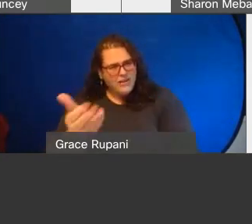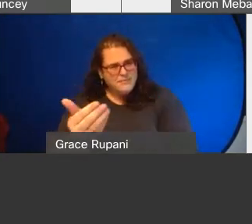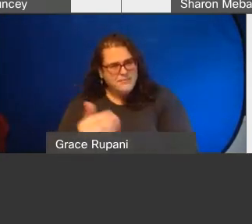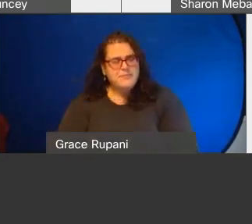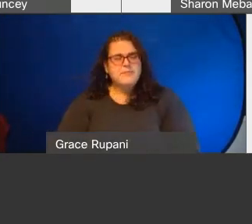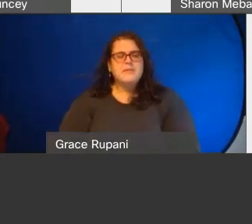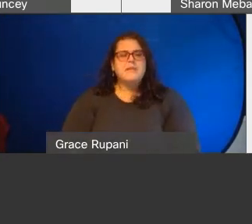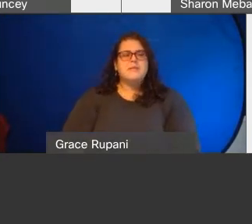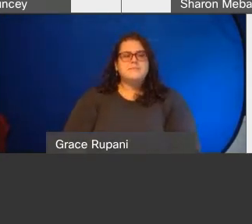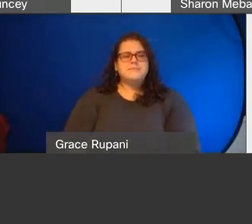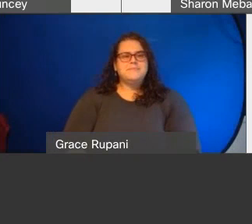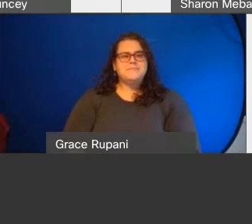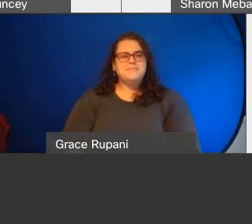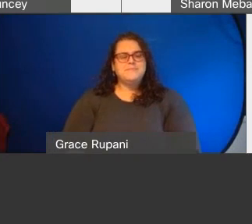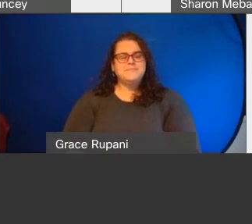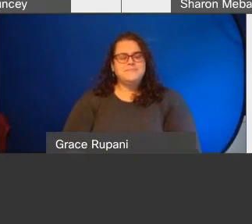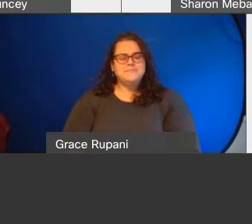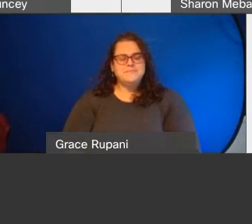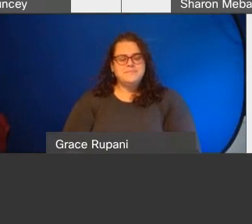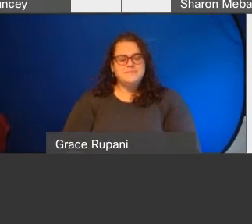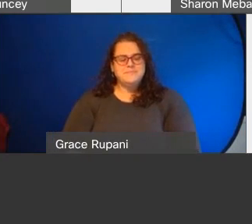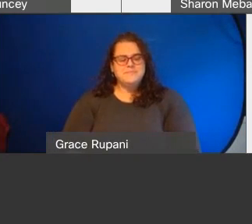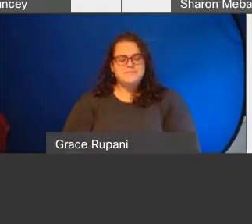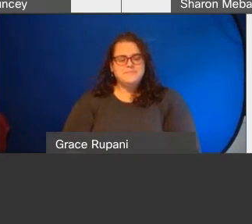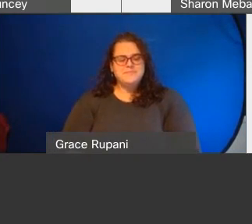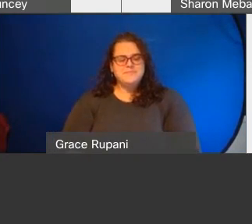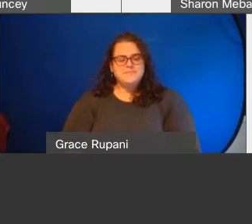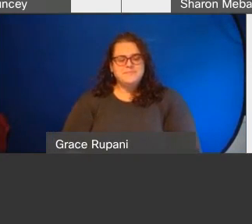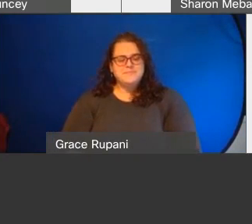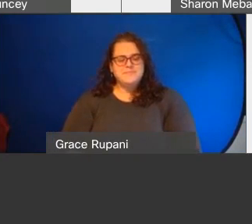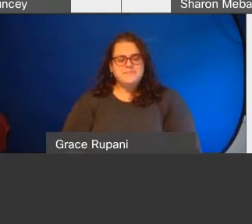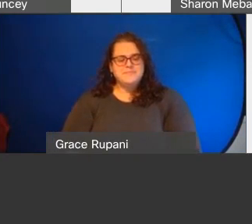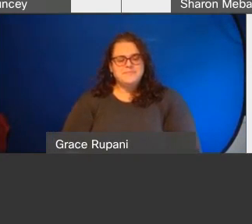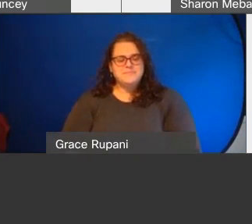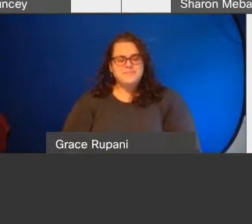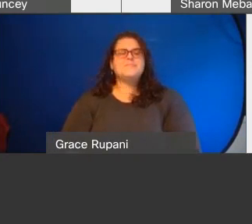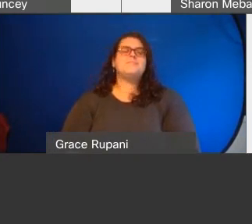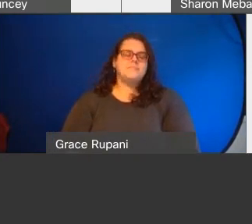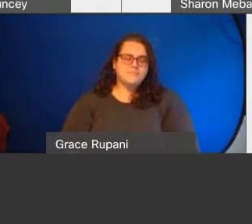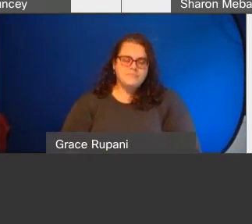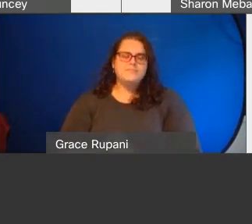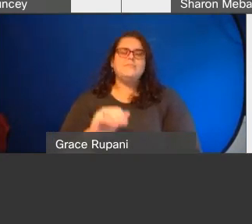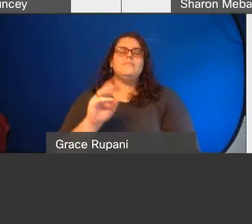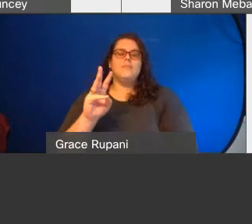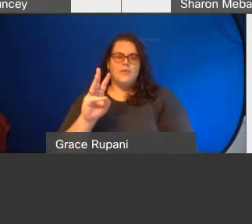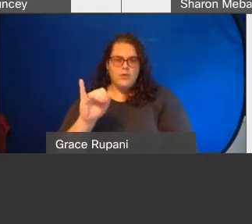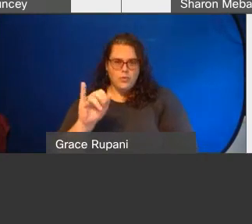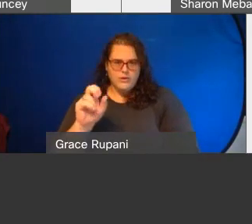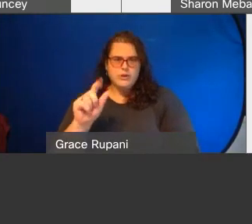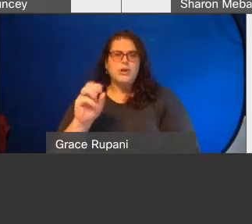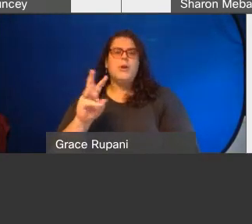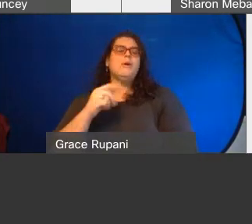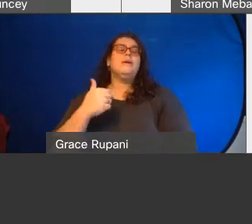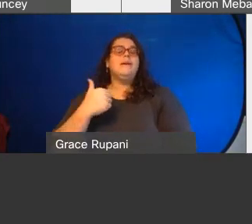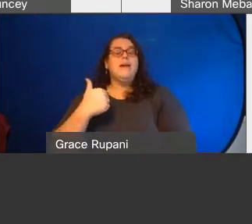What I am encouraged by with this question is that the provider fully understood and listened